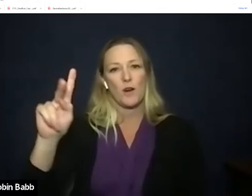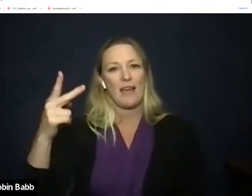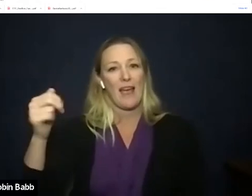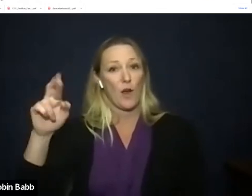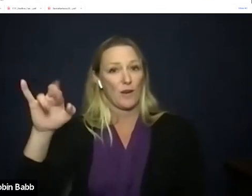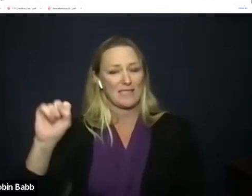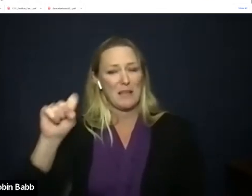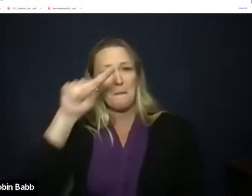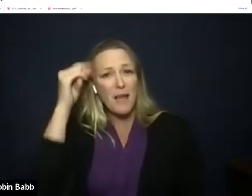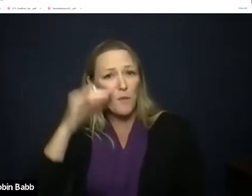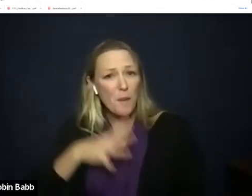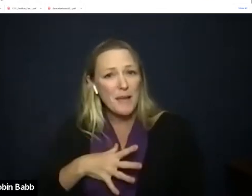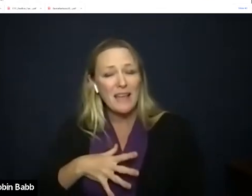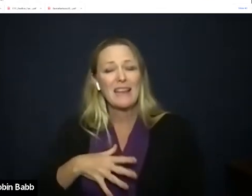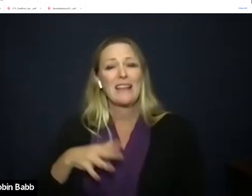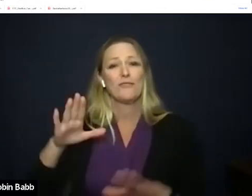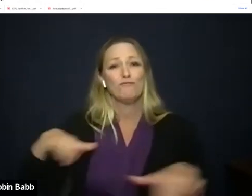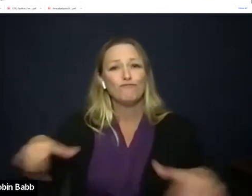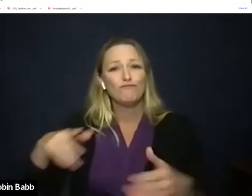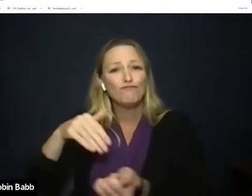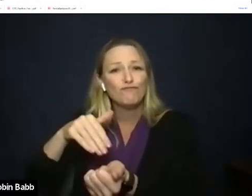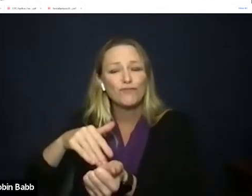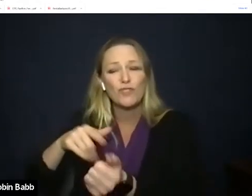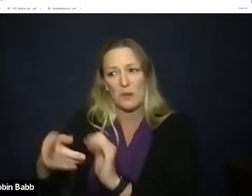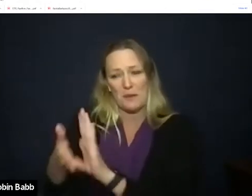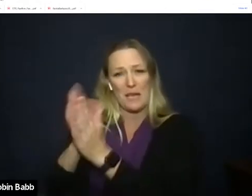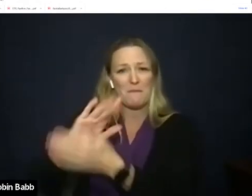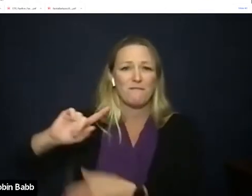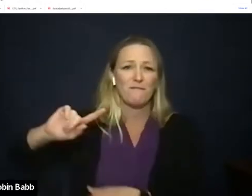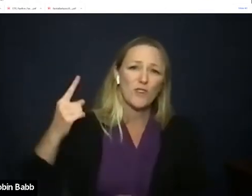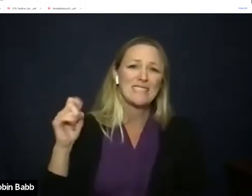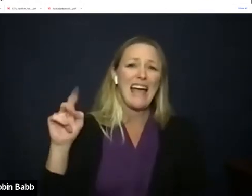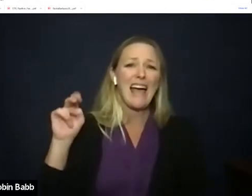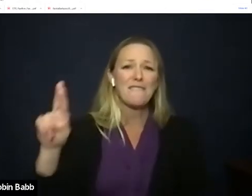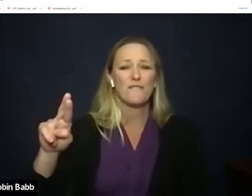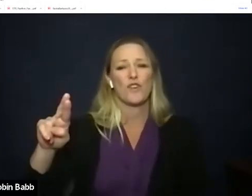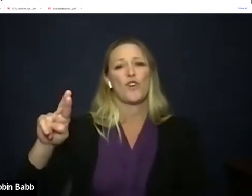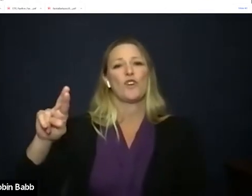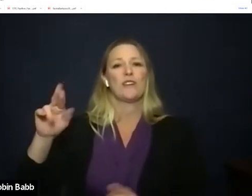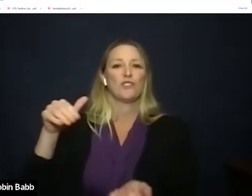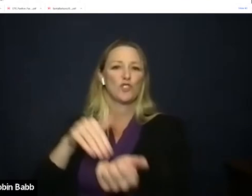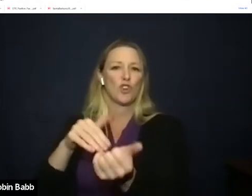pediatrician to become the state's first ever surgeon general